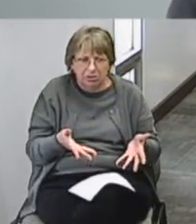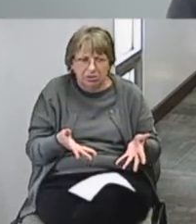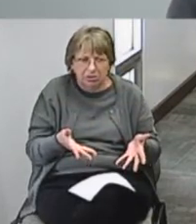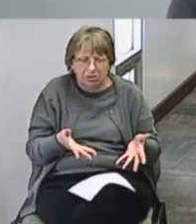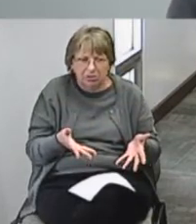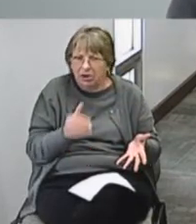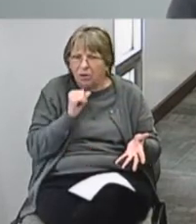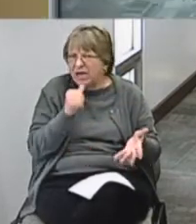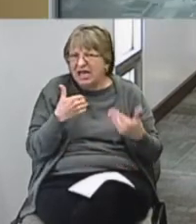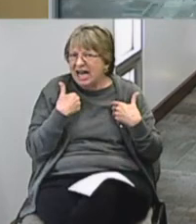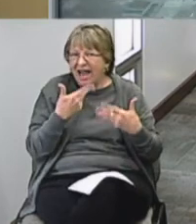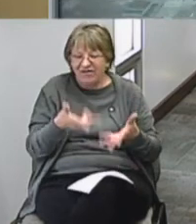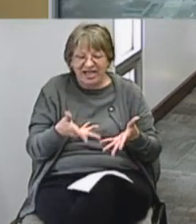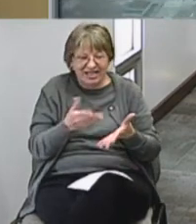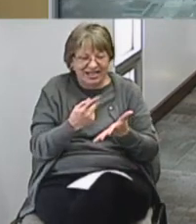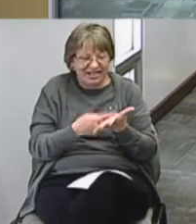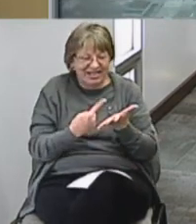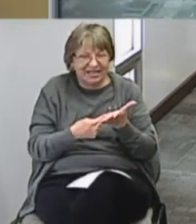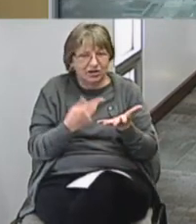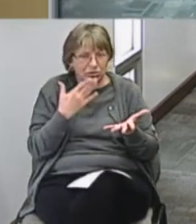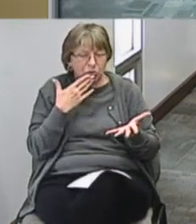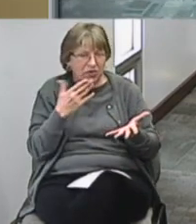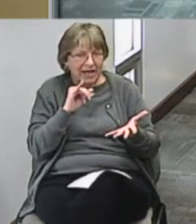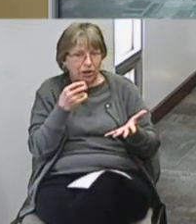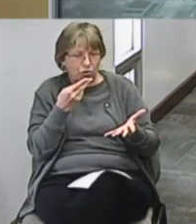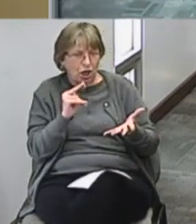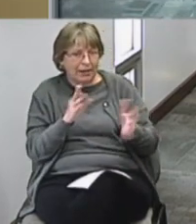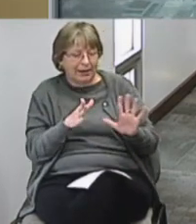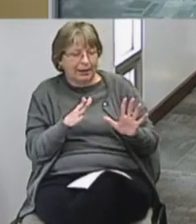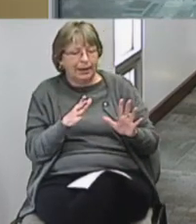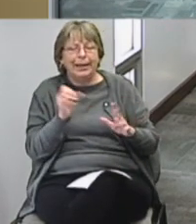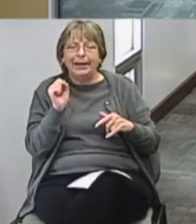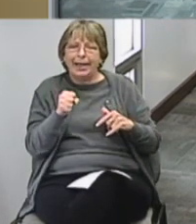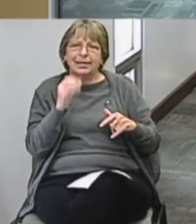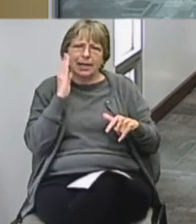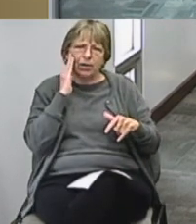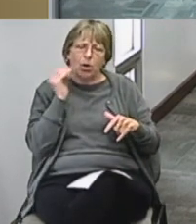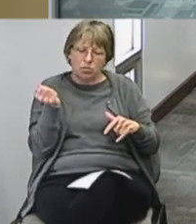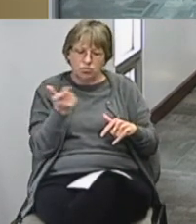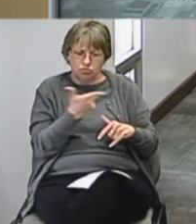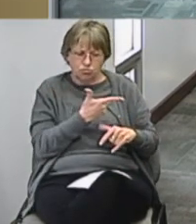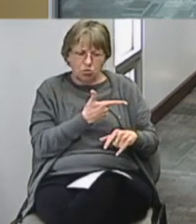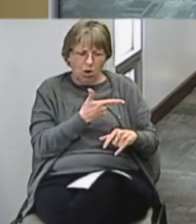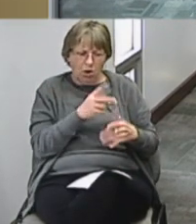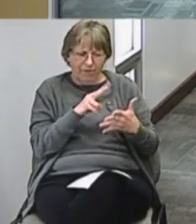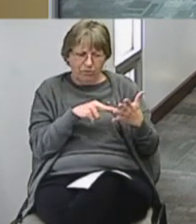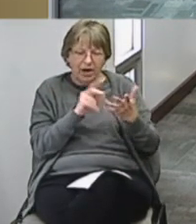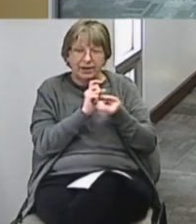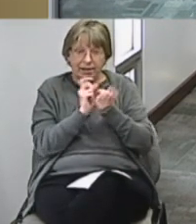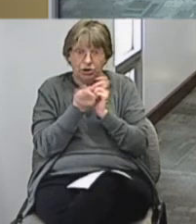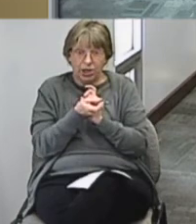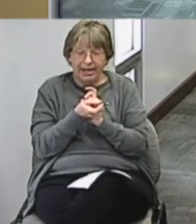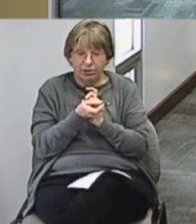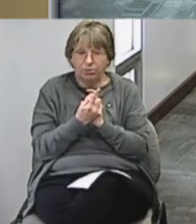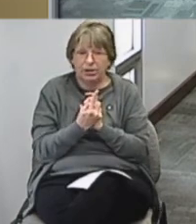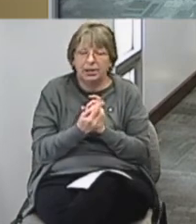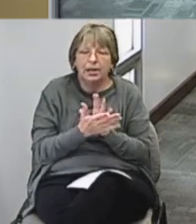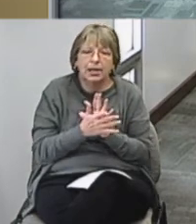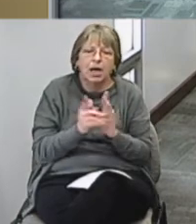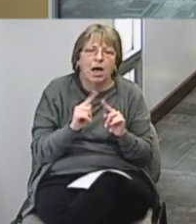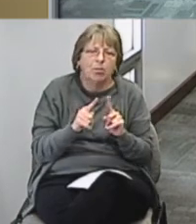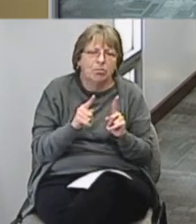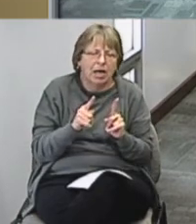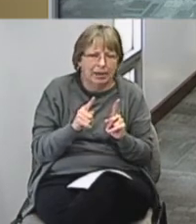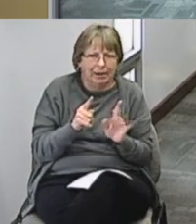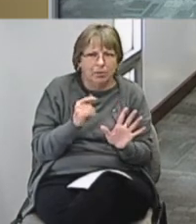So. Thank you, John. Yep. And yeah, I know we've all had a chance to read the revised one, but I'd be